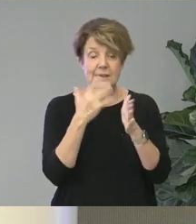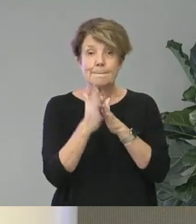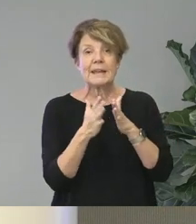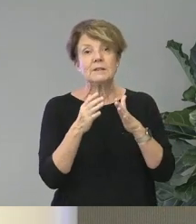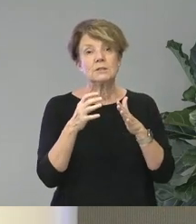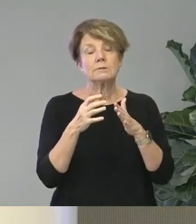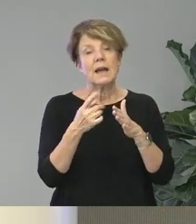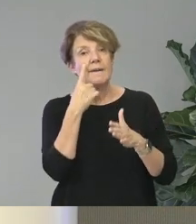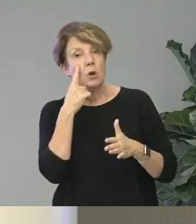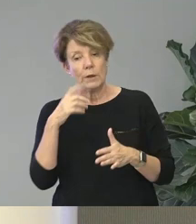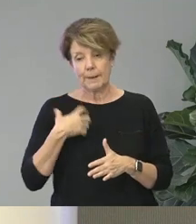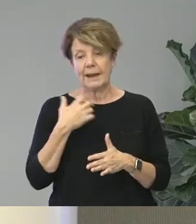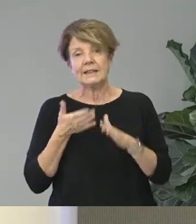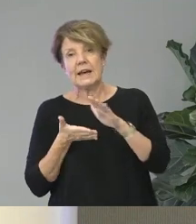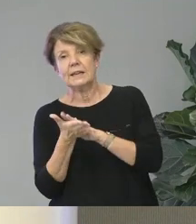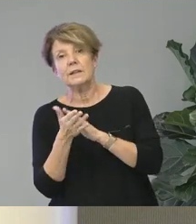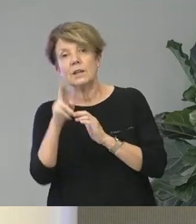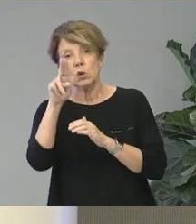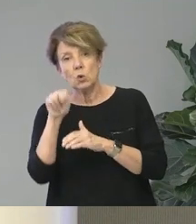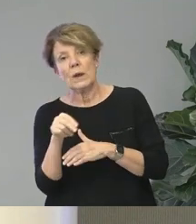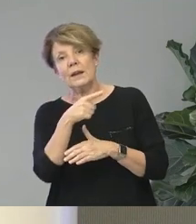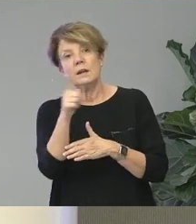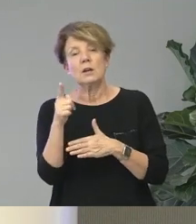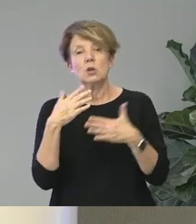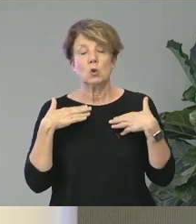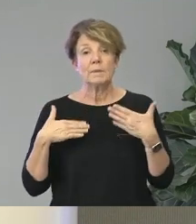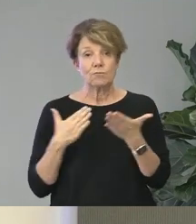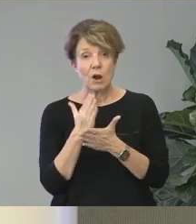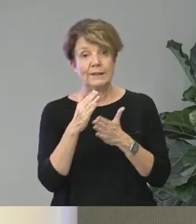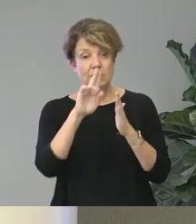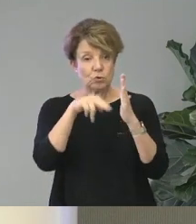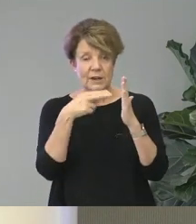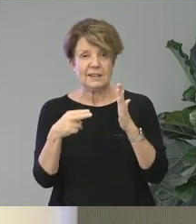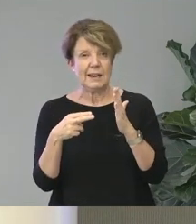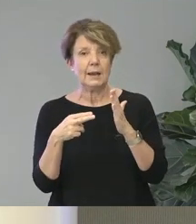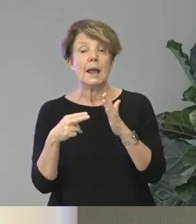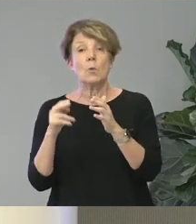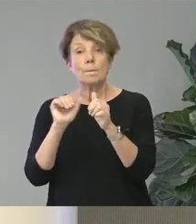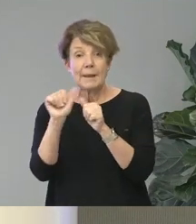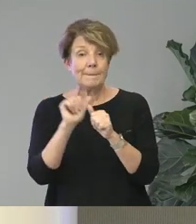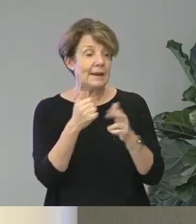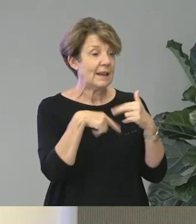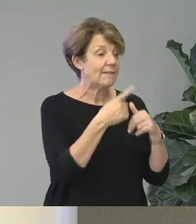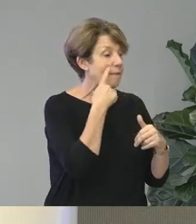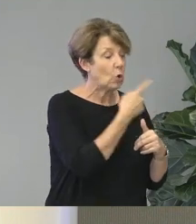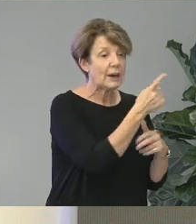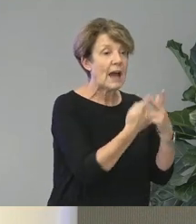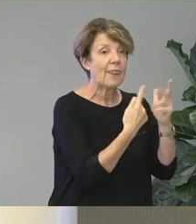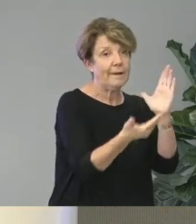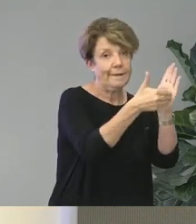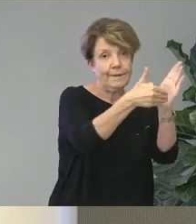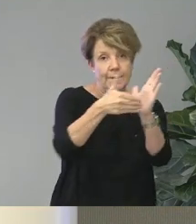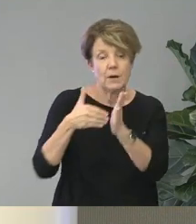the lens of the international human rights treaties, rather than by referencing enumerated rights